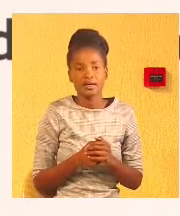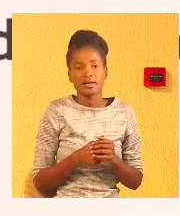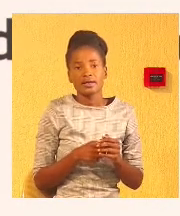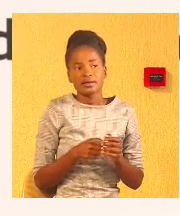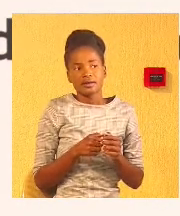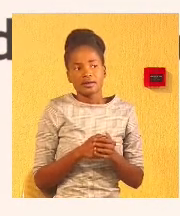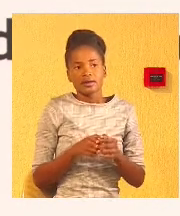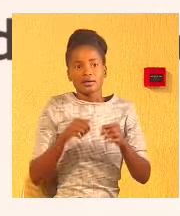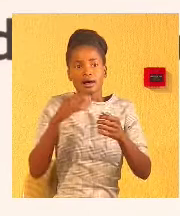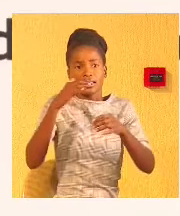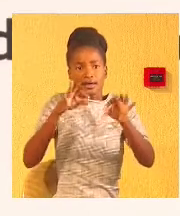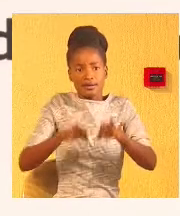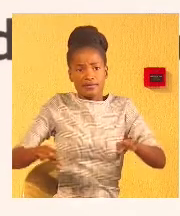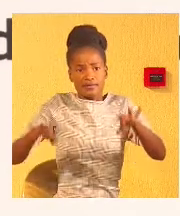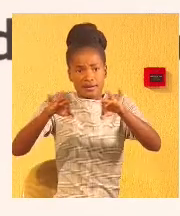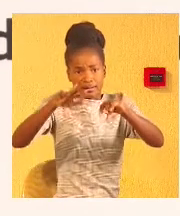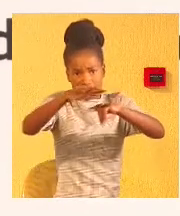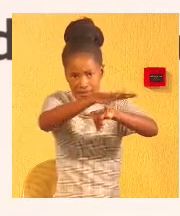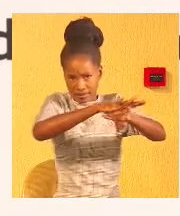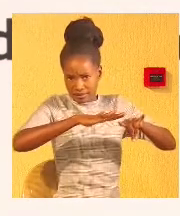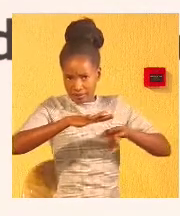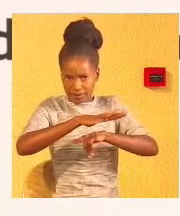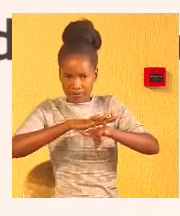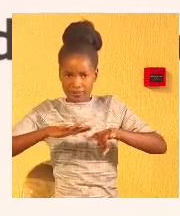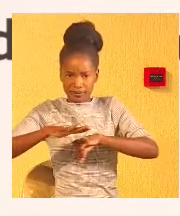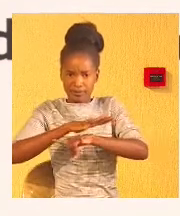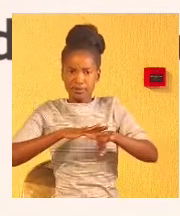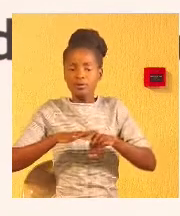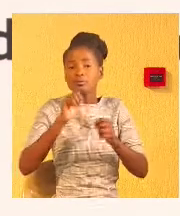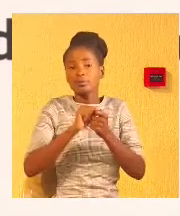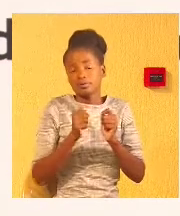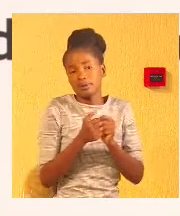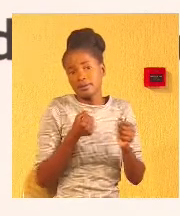the livestock sector, you do have also a situation